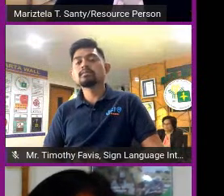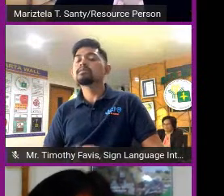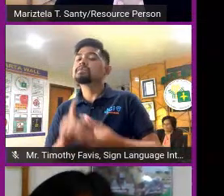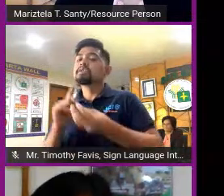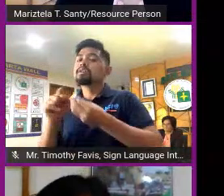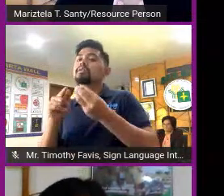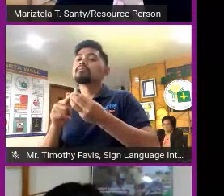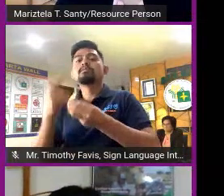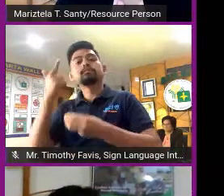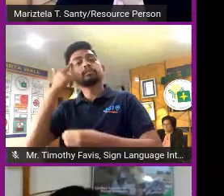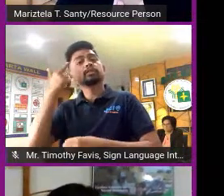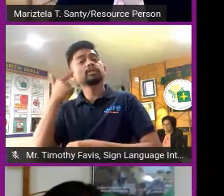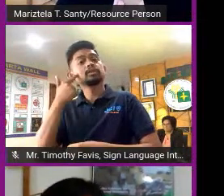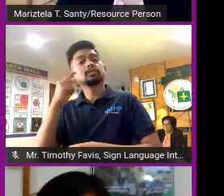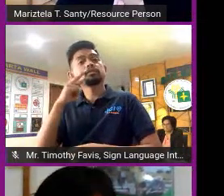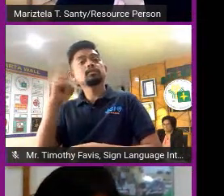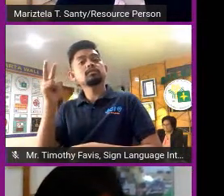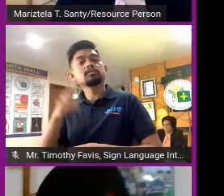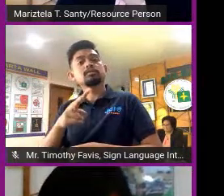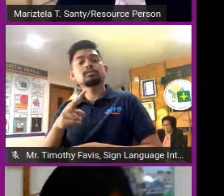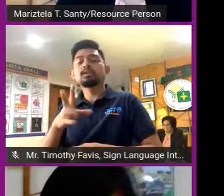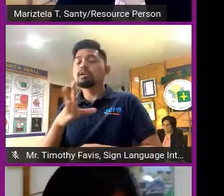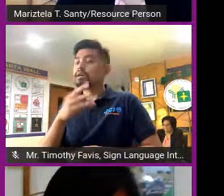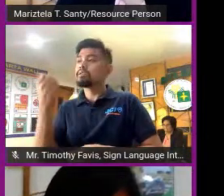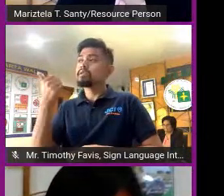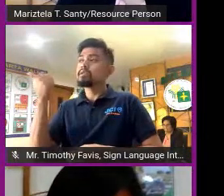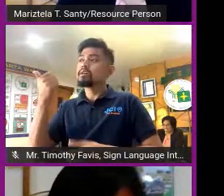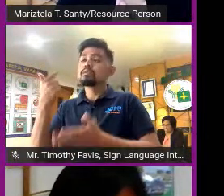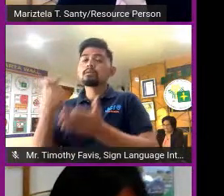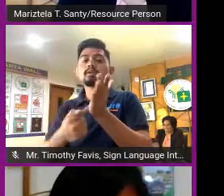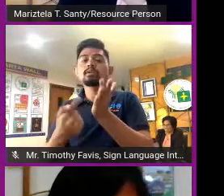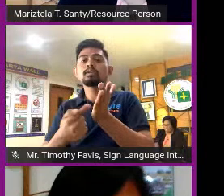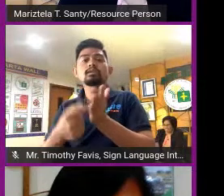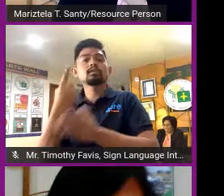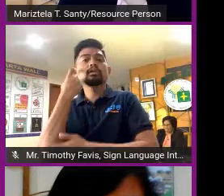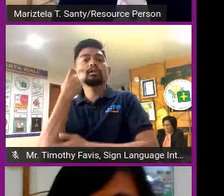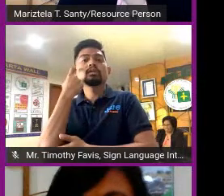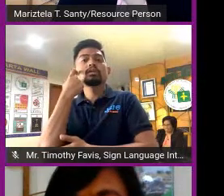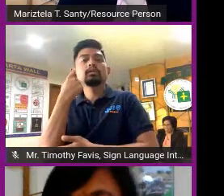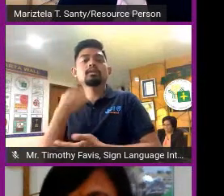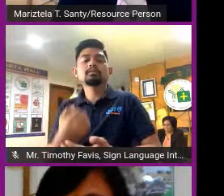Regarding gender biases at yung mga na-discuss po kanina.